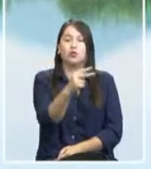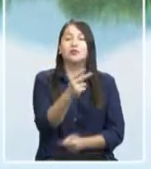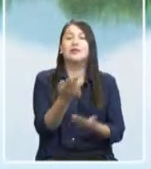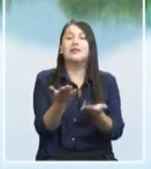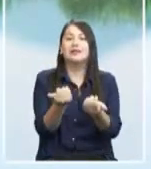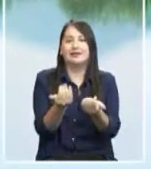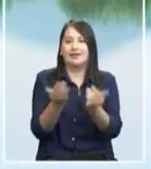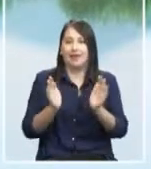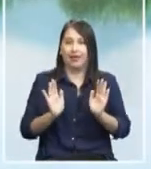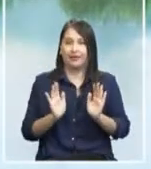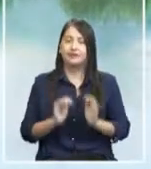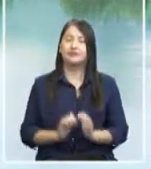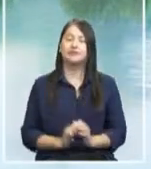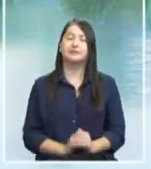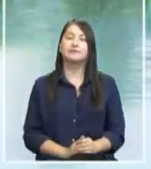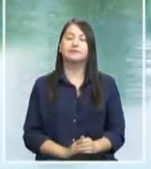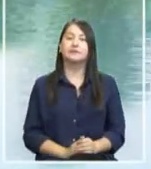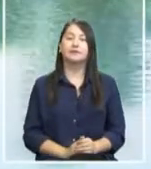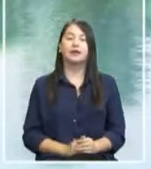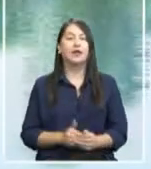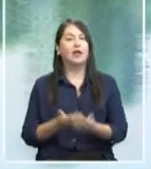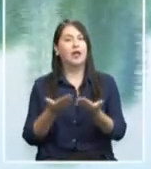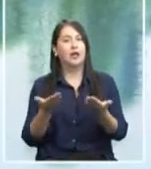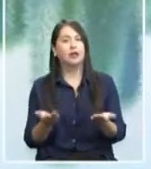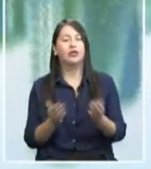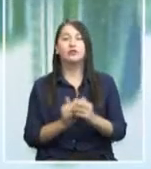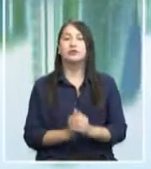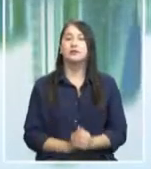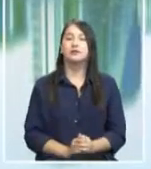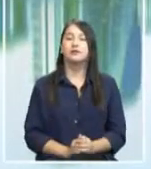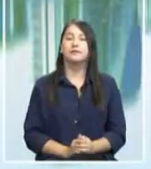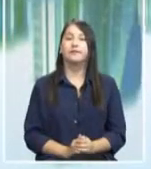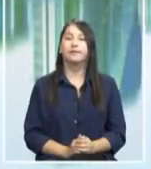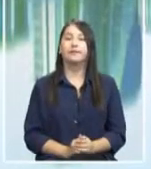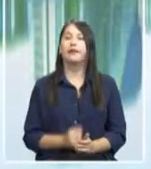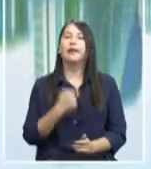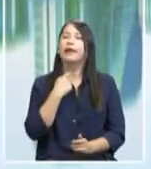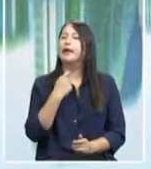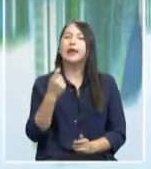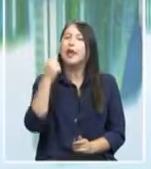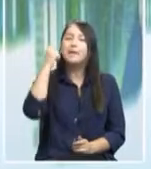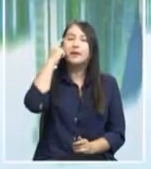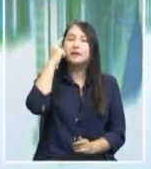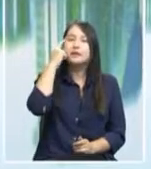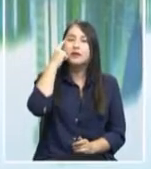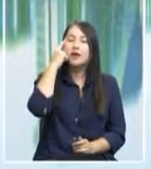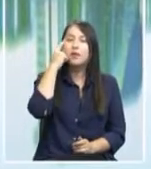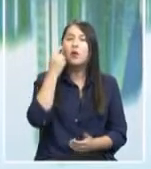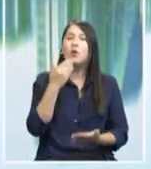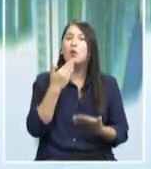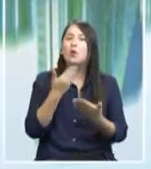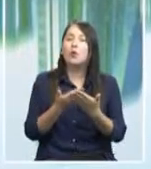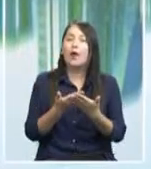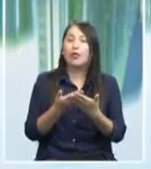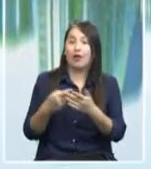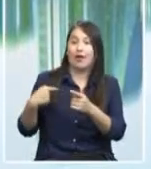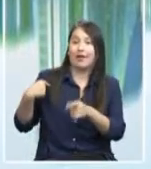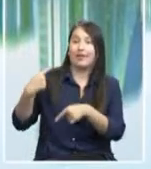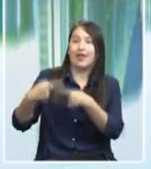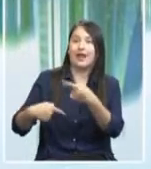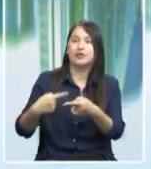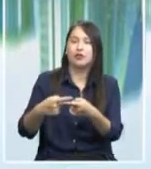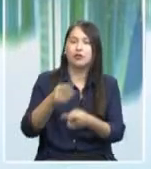what are we thinking when we promise those future generations that we will not compromise